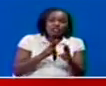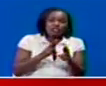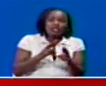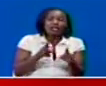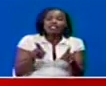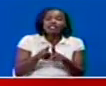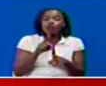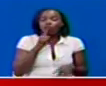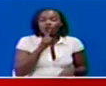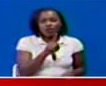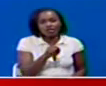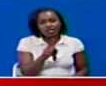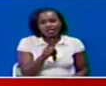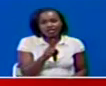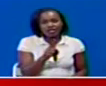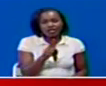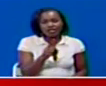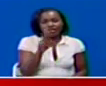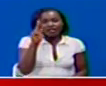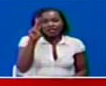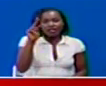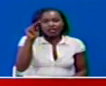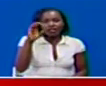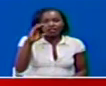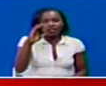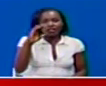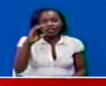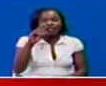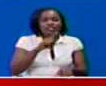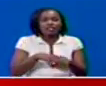instruct the NEC when we are here, that the report to the Teacher Service Committee